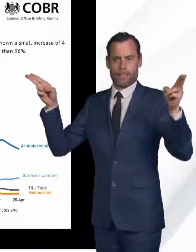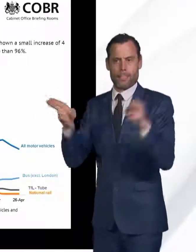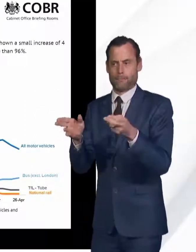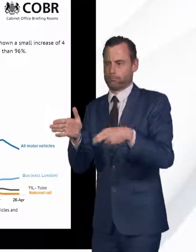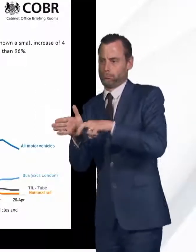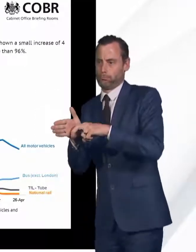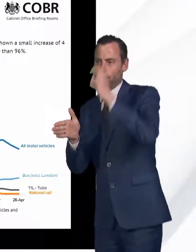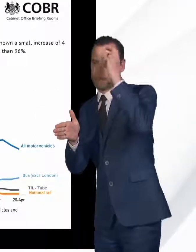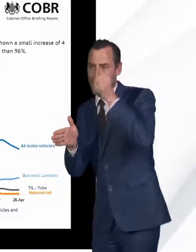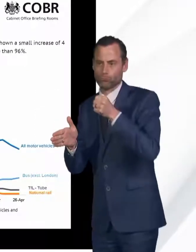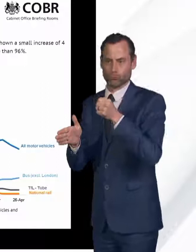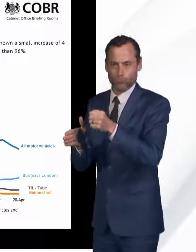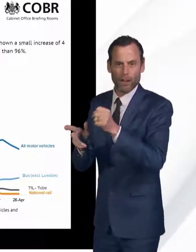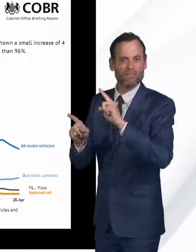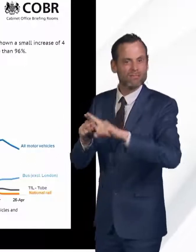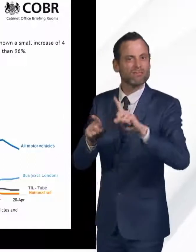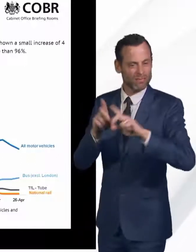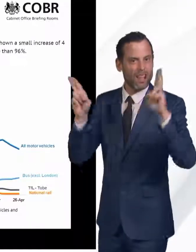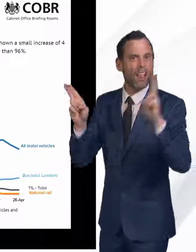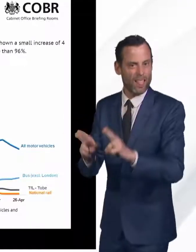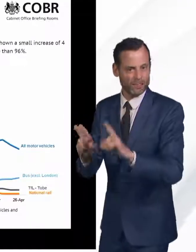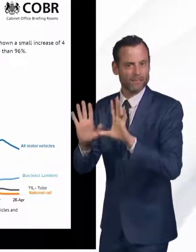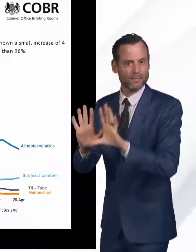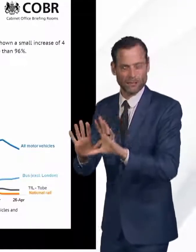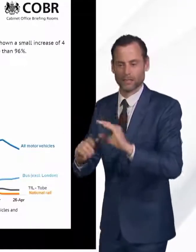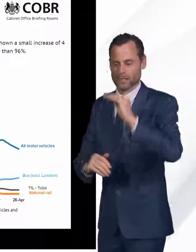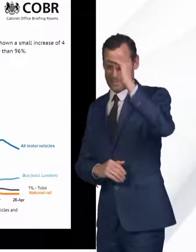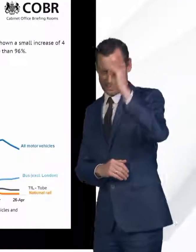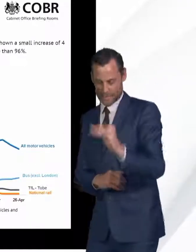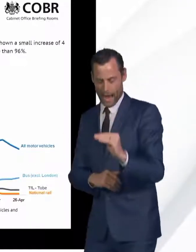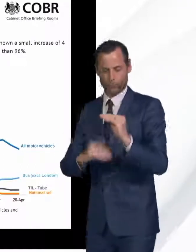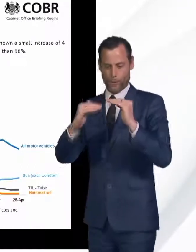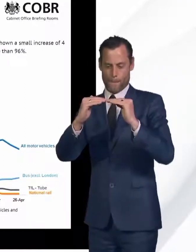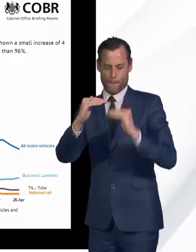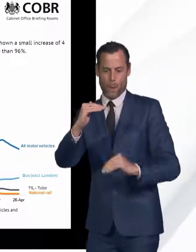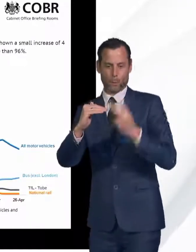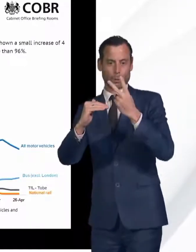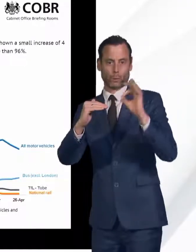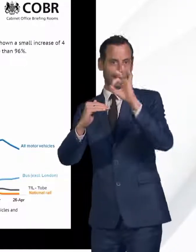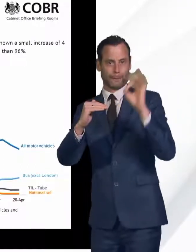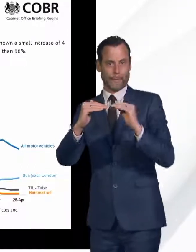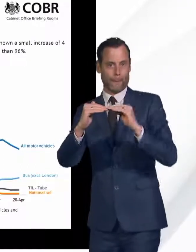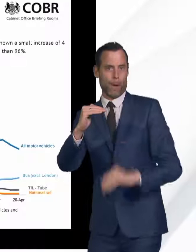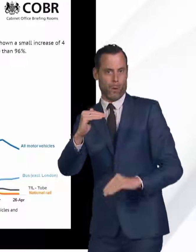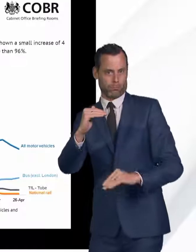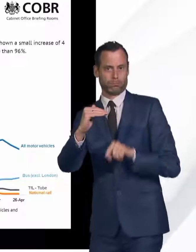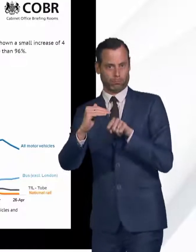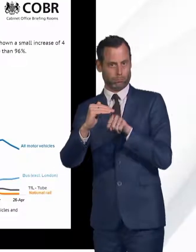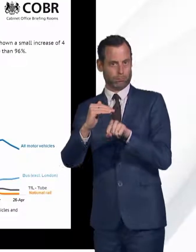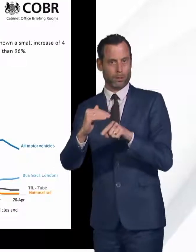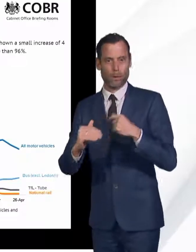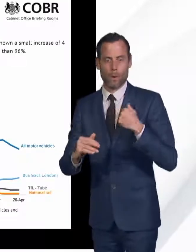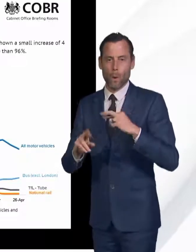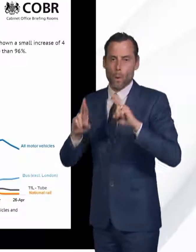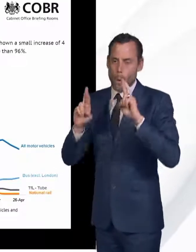is below 20% for buses, the tube and national rail. And we just very much hope that all those people in